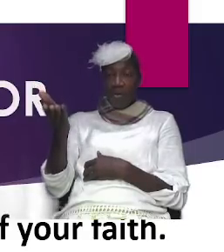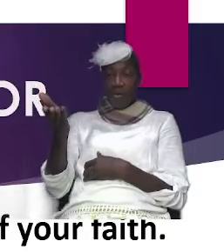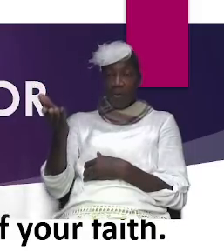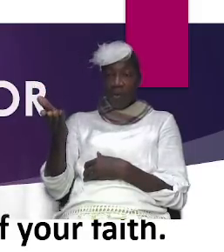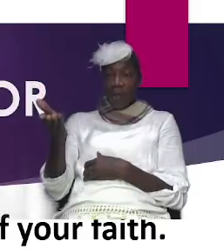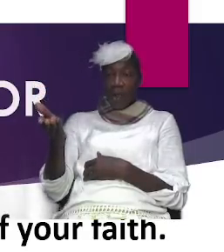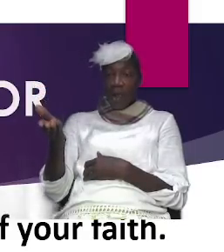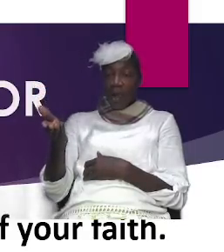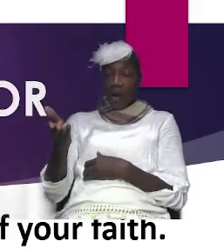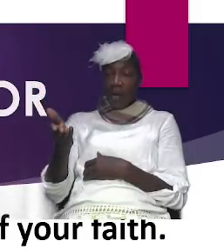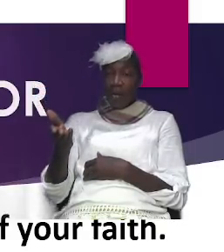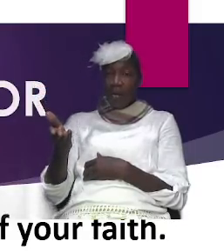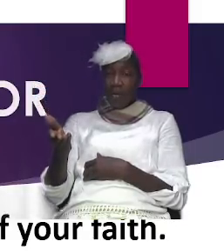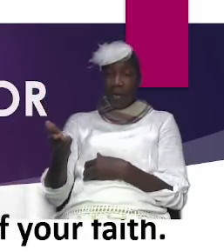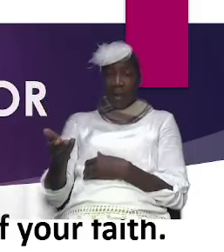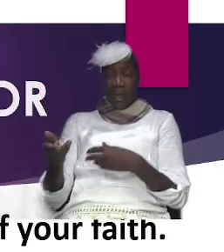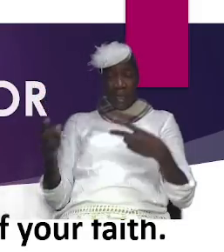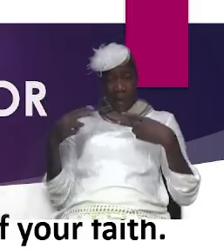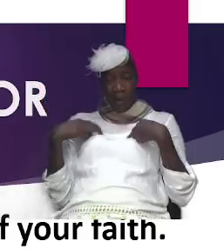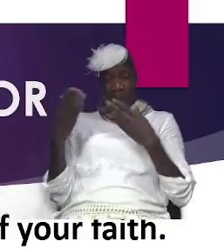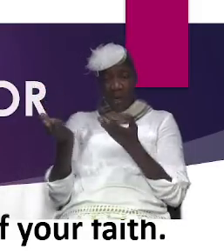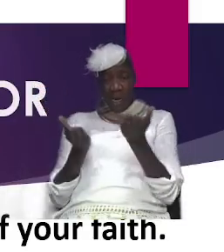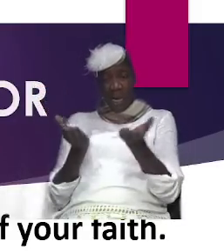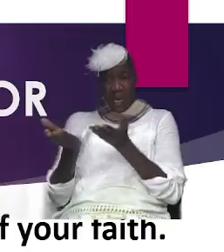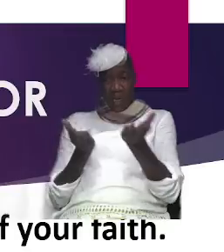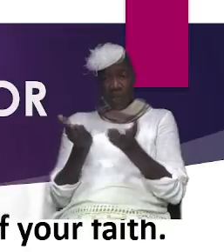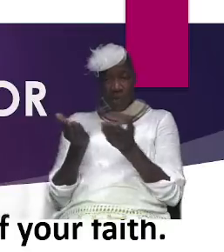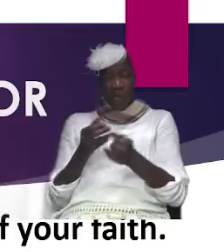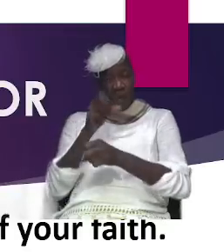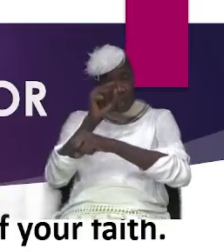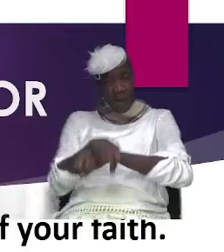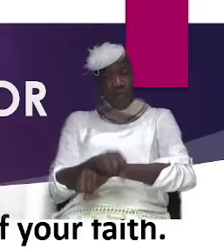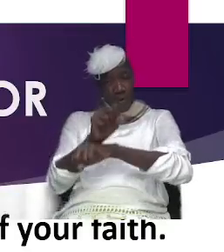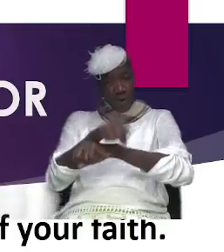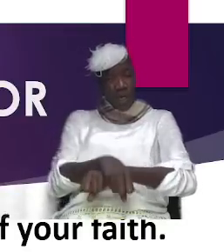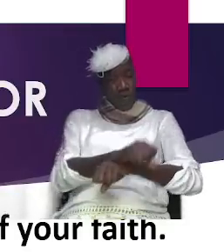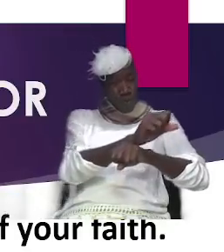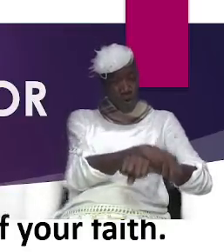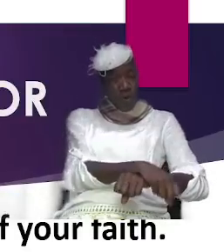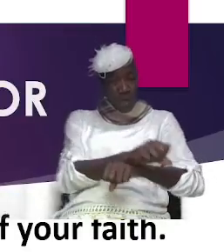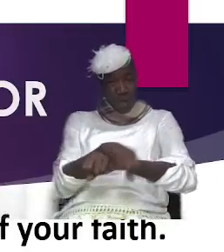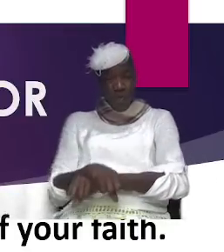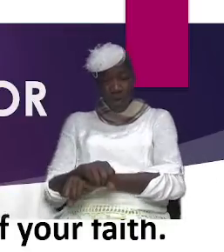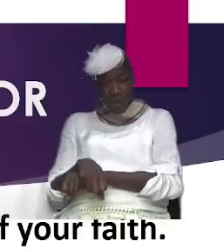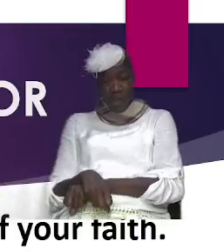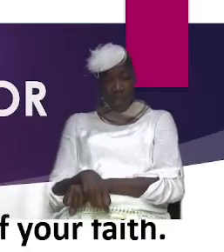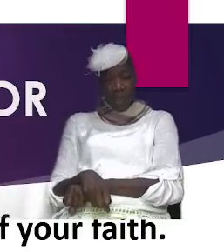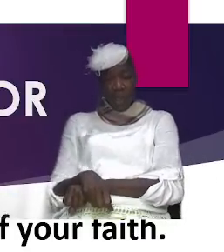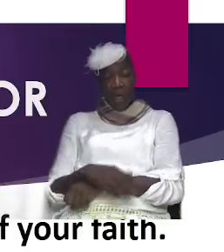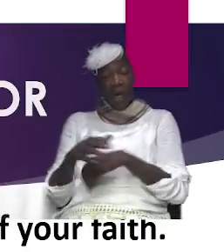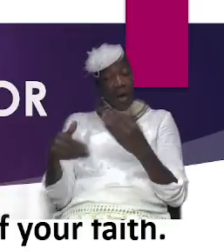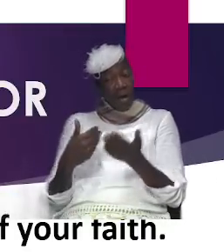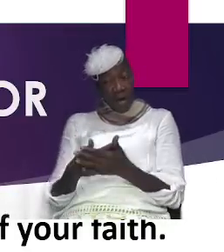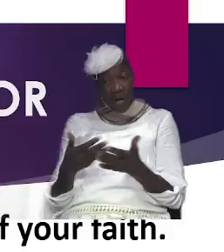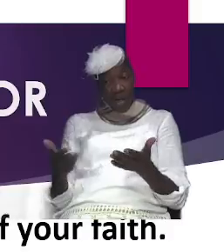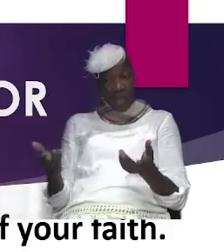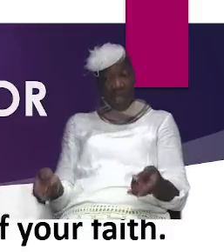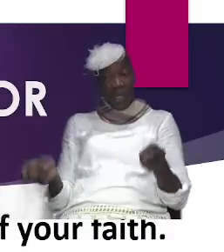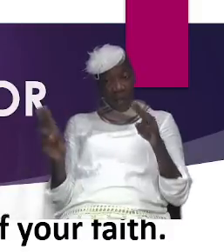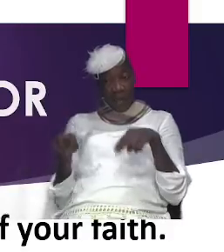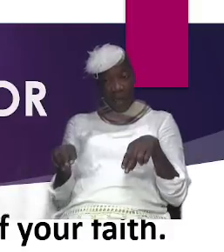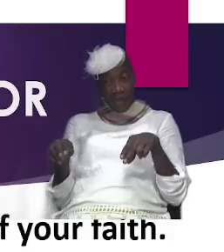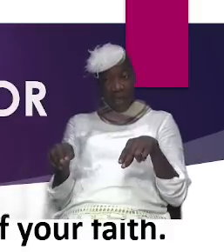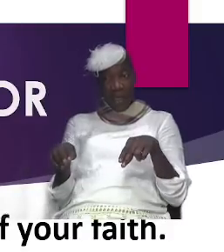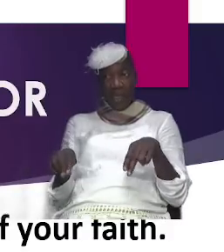that they have you as like a servant in a particular place and working you over time, and all of these things are happening to you and you're